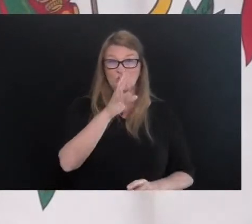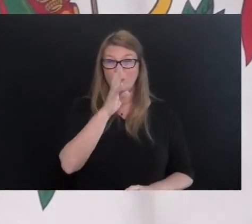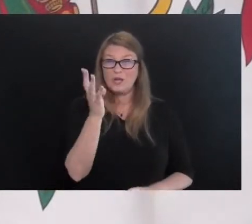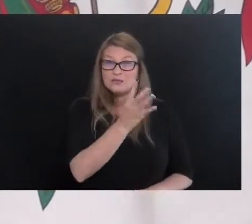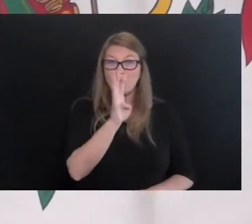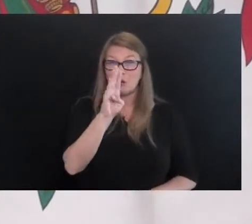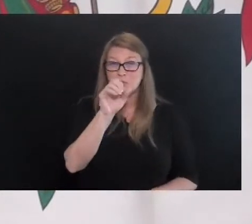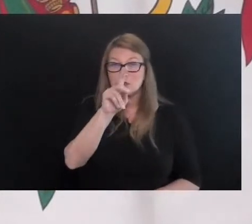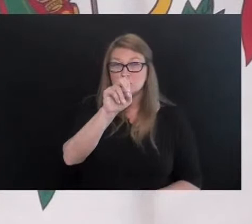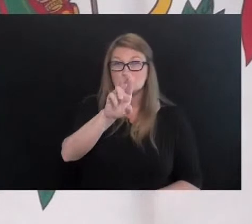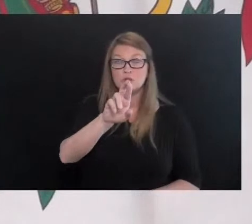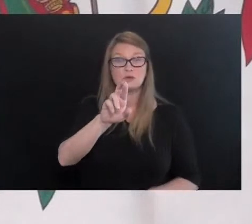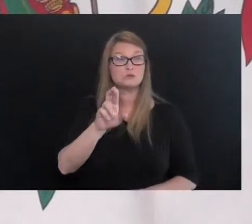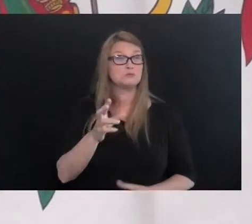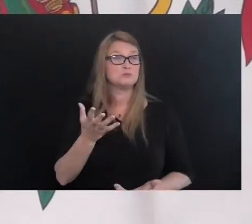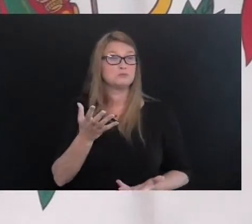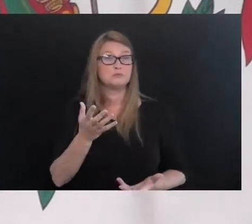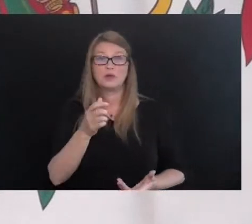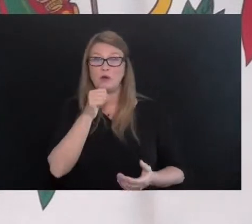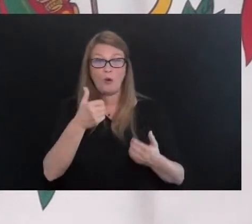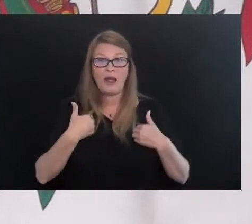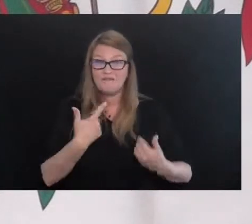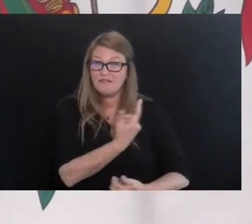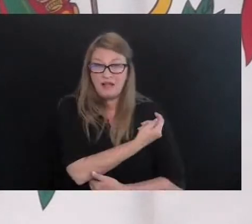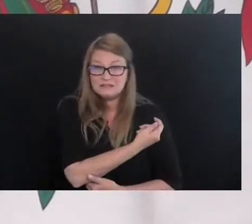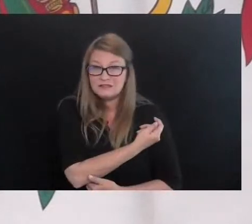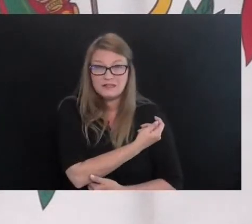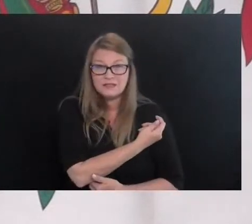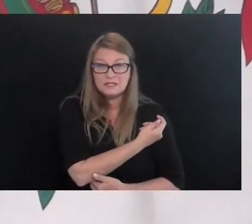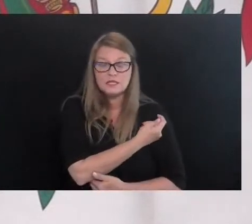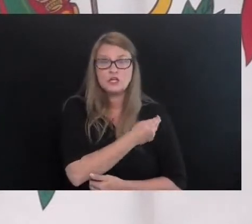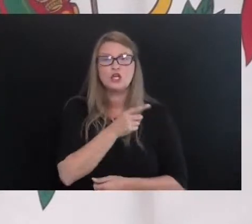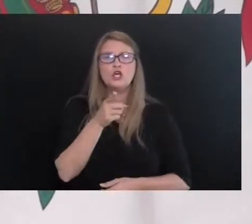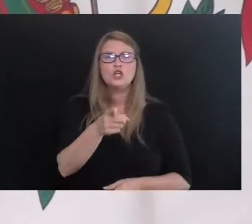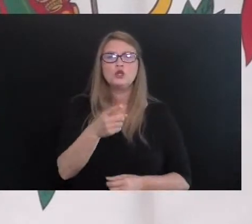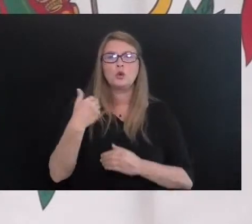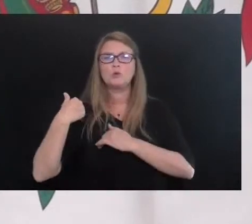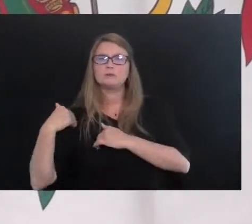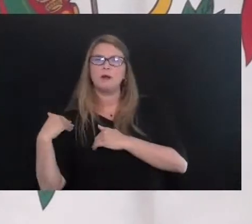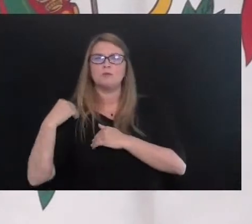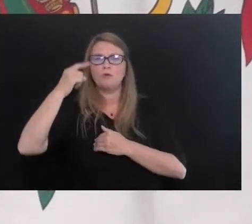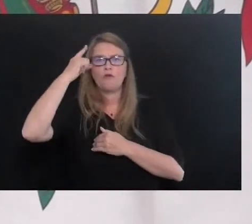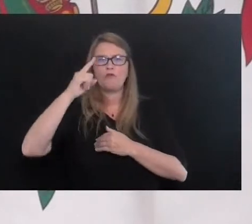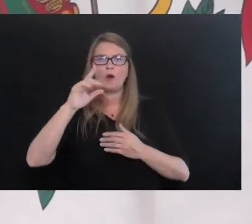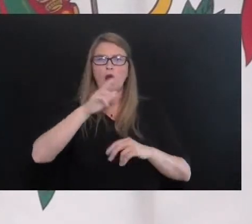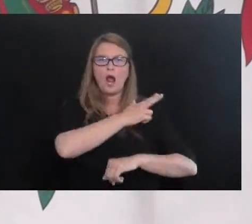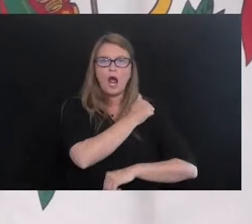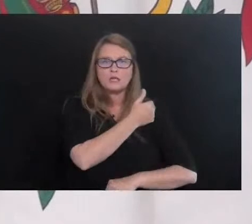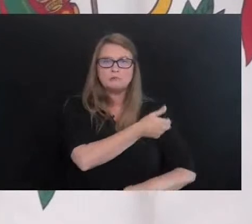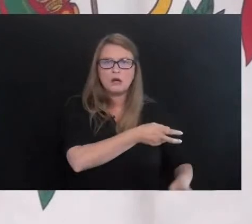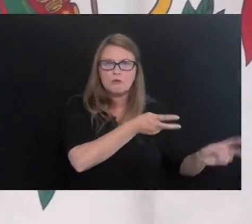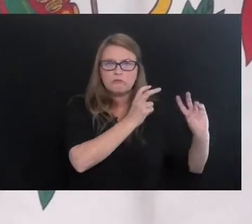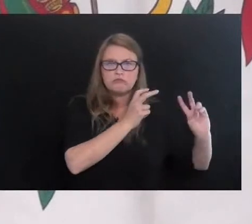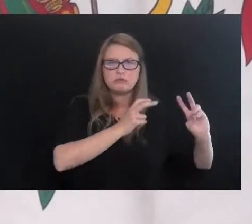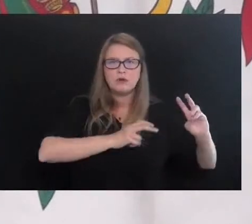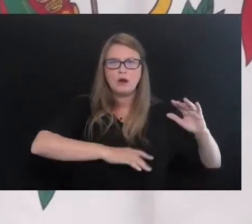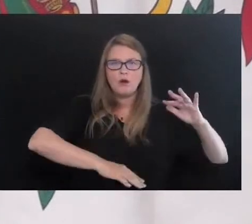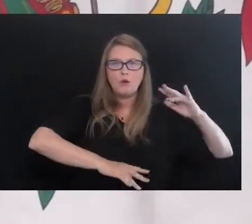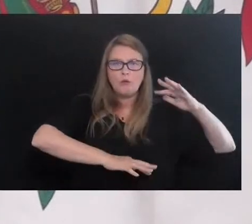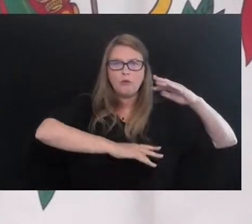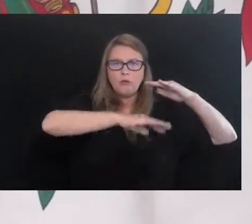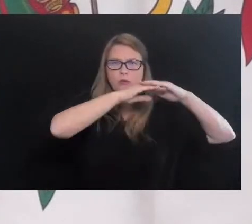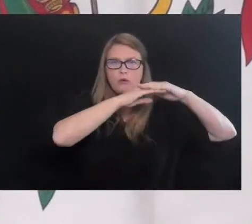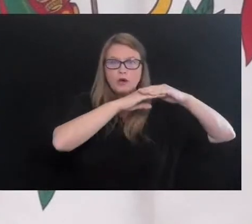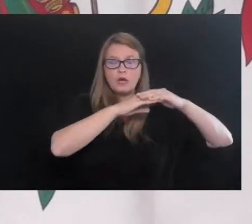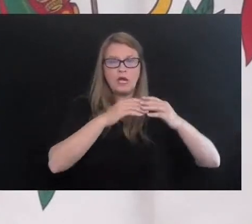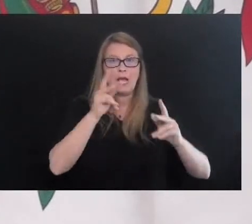you don't get yourself vaccinated, you're going to overload our hospitals, and you're going to cause a bunch of people that have